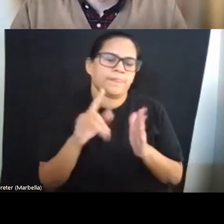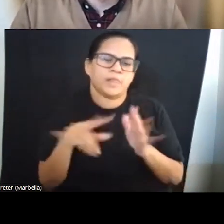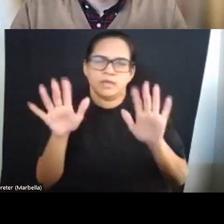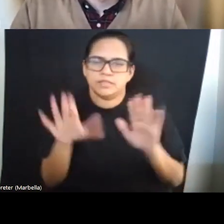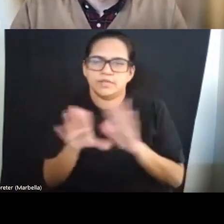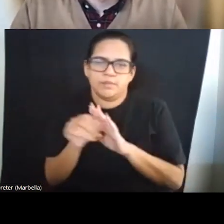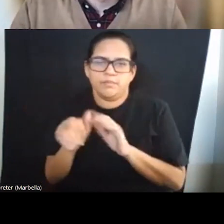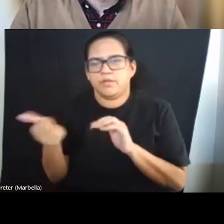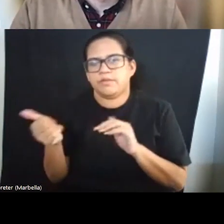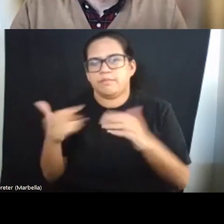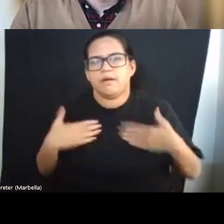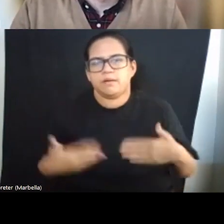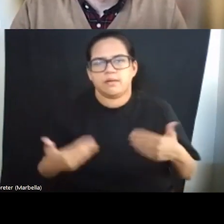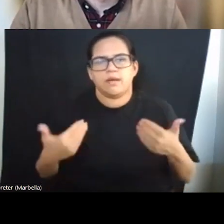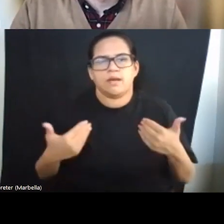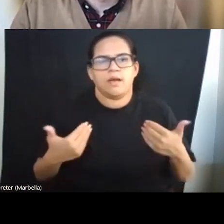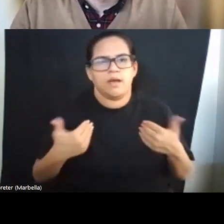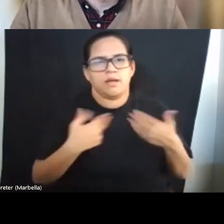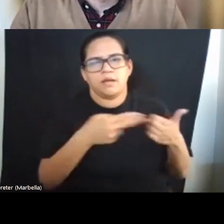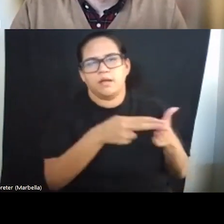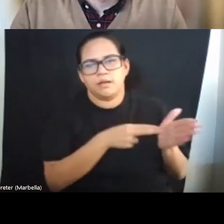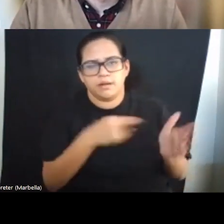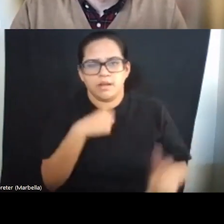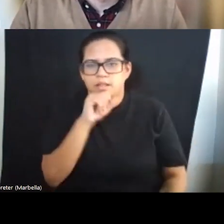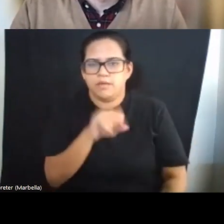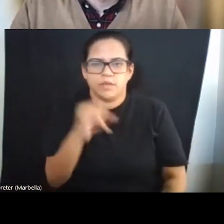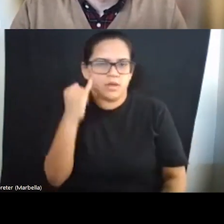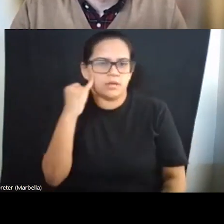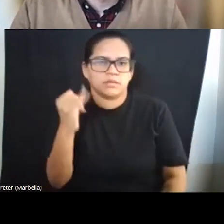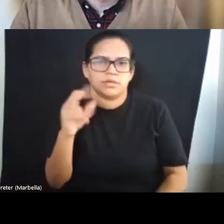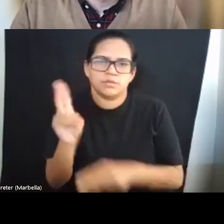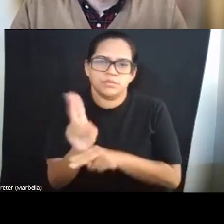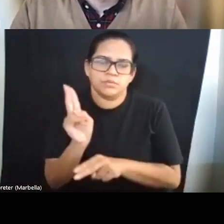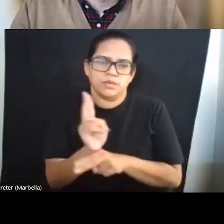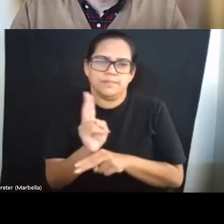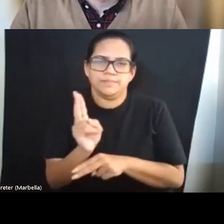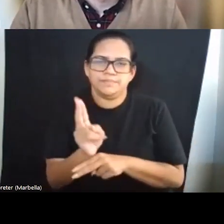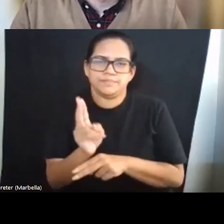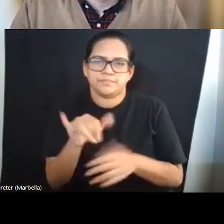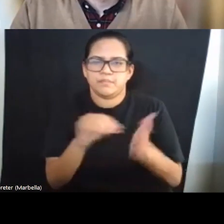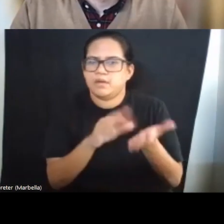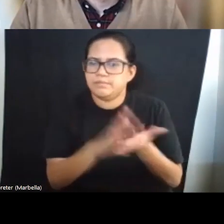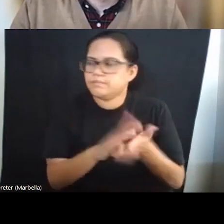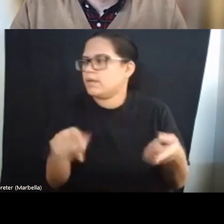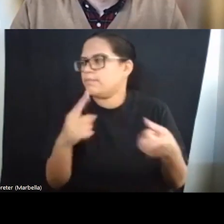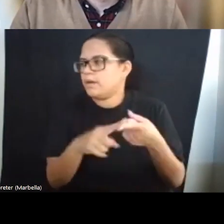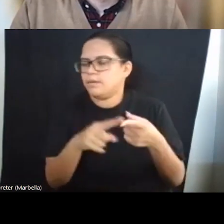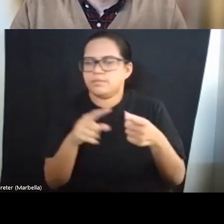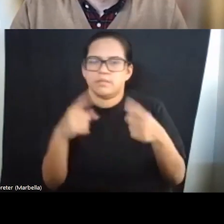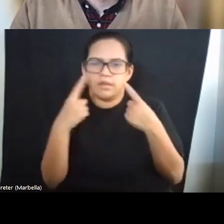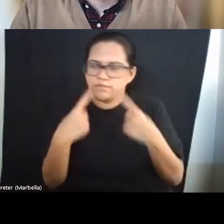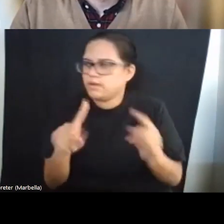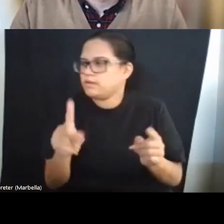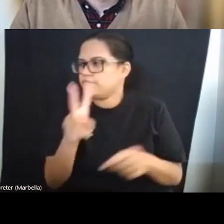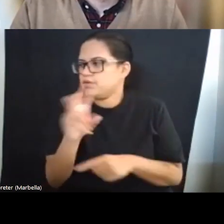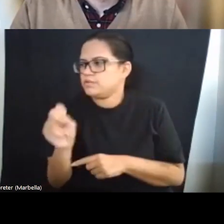Another Body, has highlighted. And I love that idea of using, it's a documentary about deepfakes, a very serious